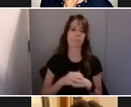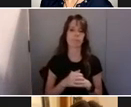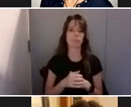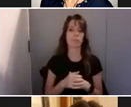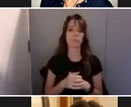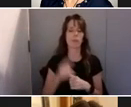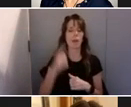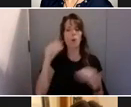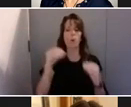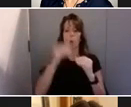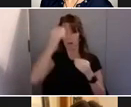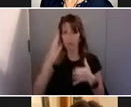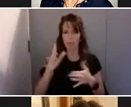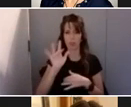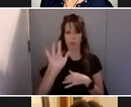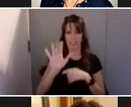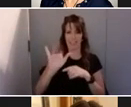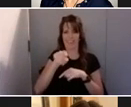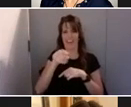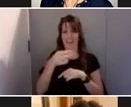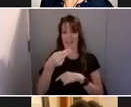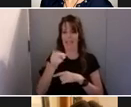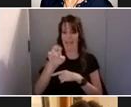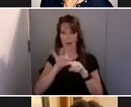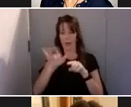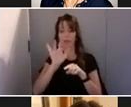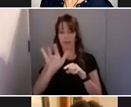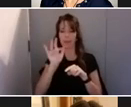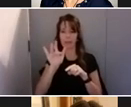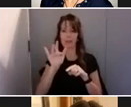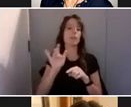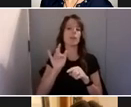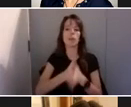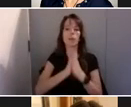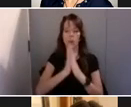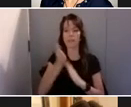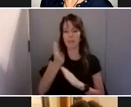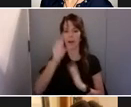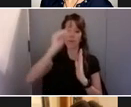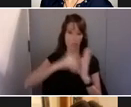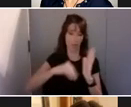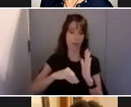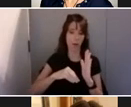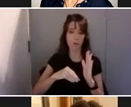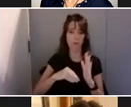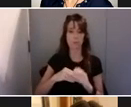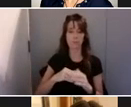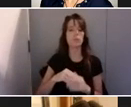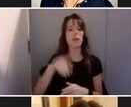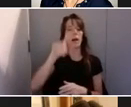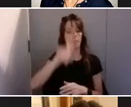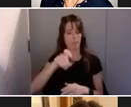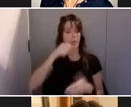more information, click here. So you can go in and request it there and fill out. It must be